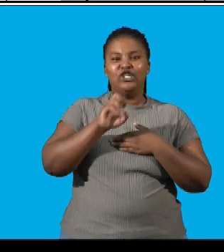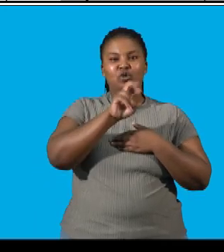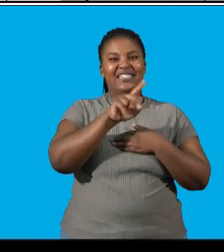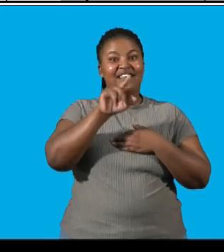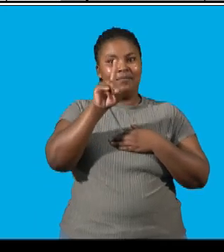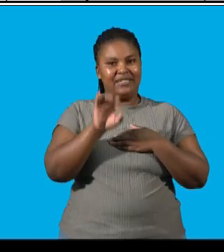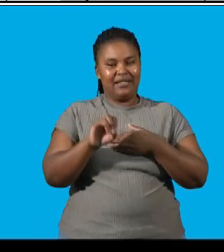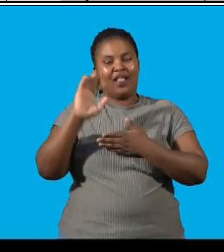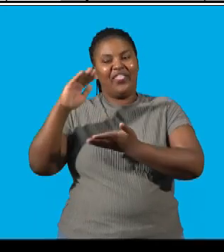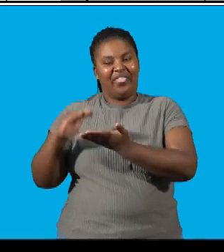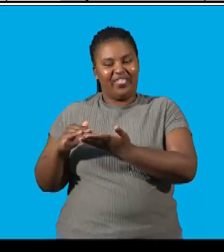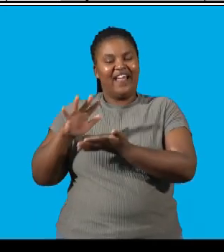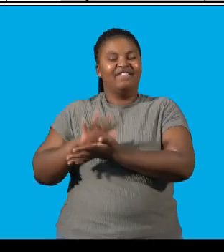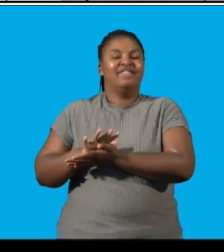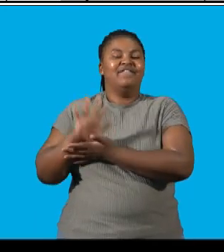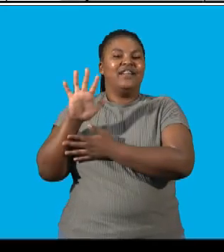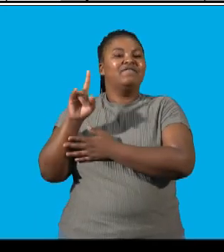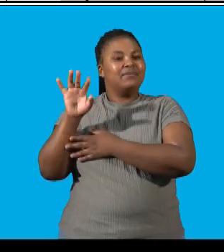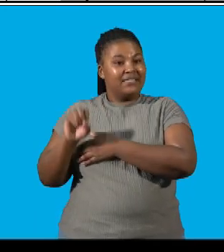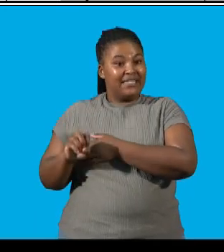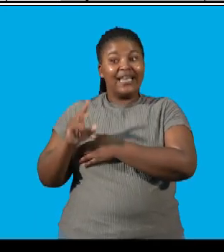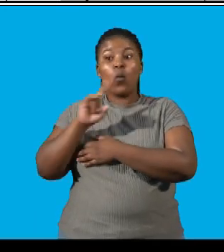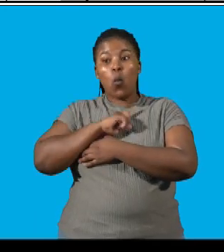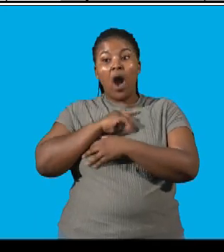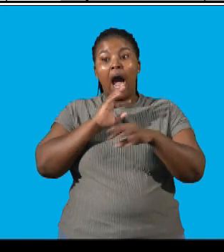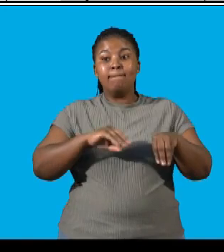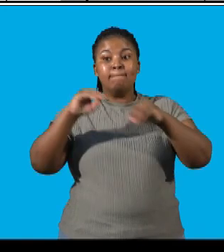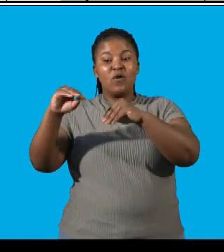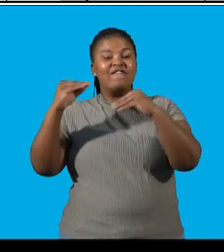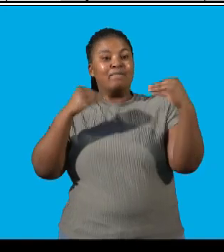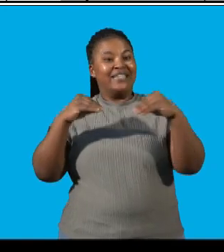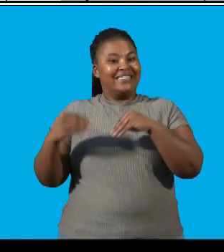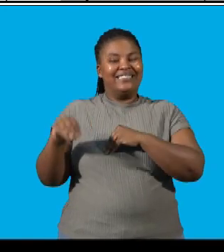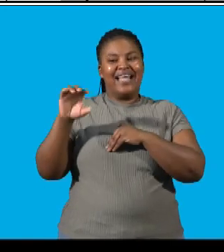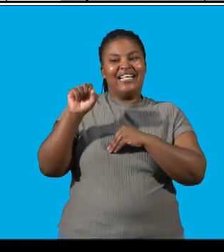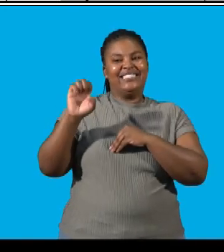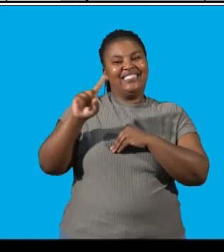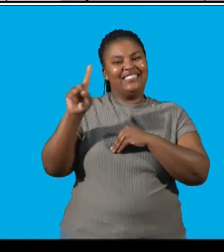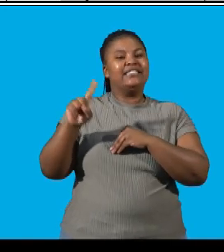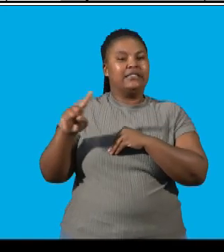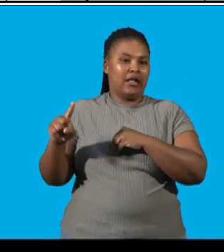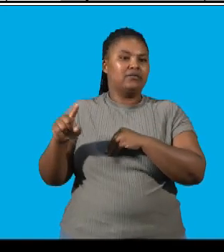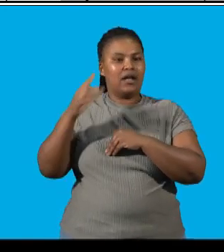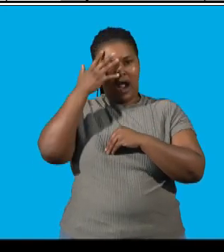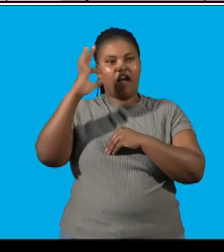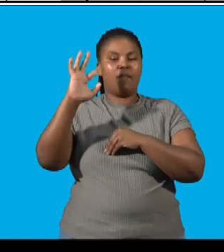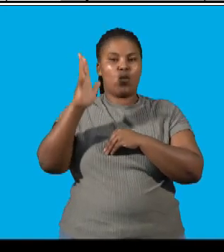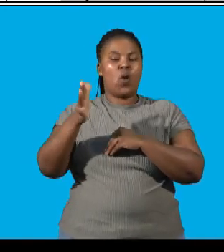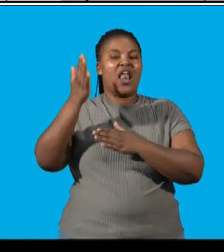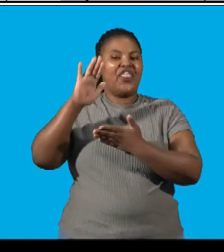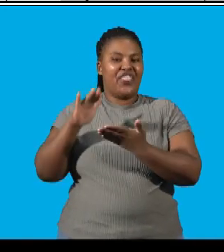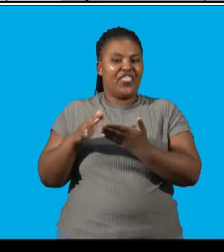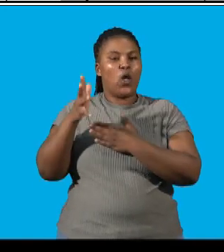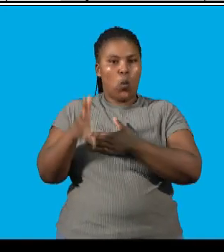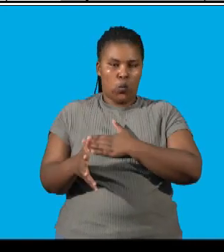tax of 27%, government says, if you locate your business in the special economic zone, we are going to reduce